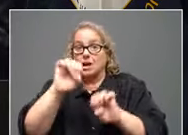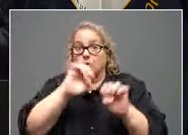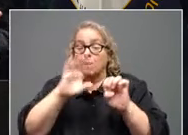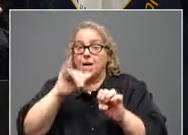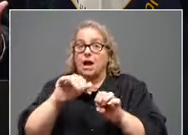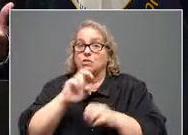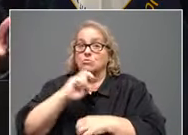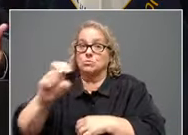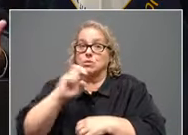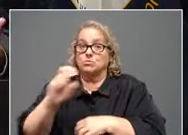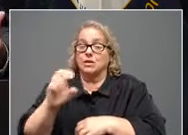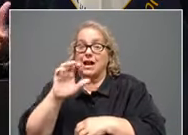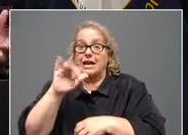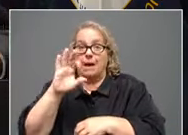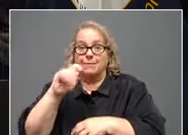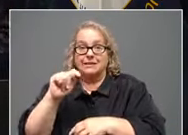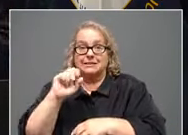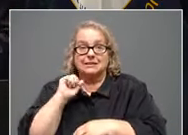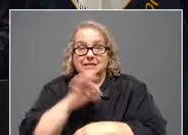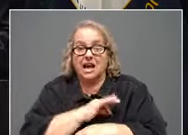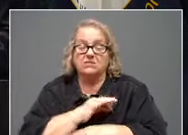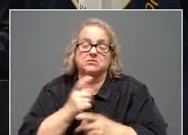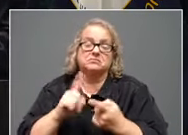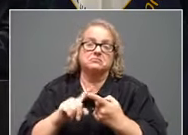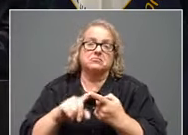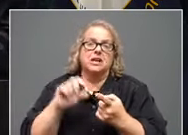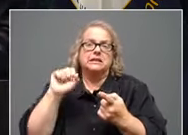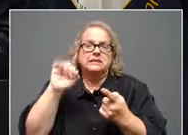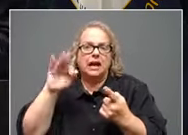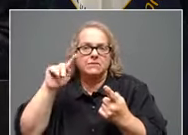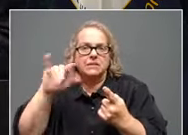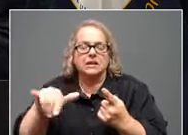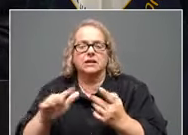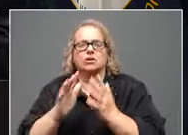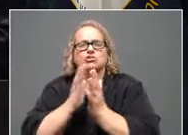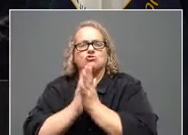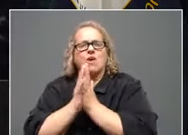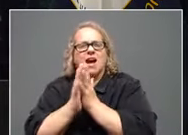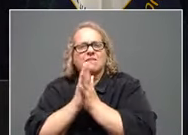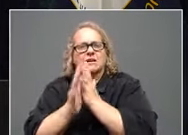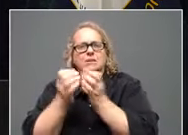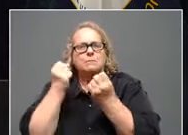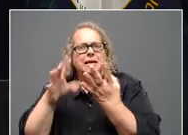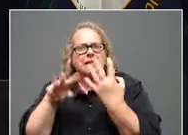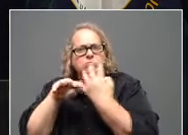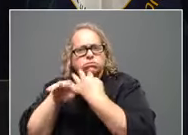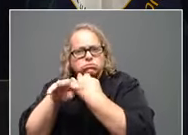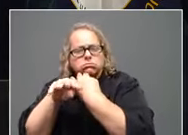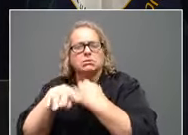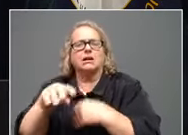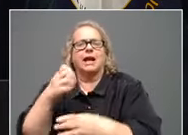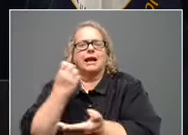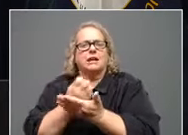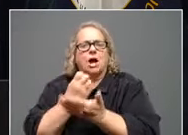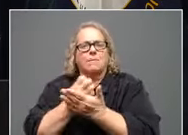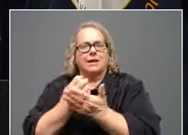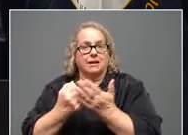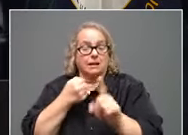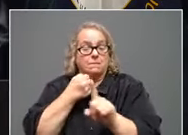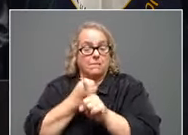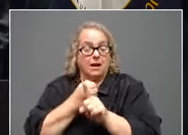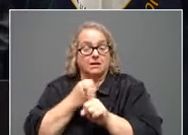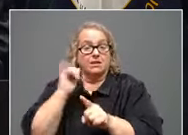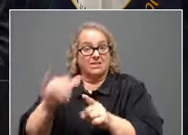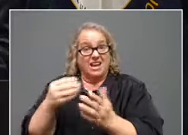and they include things like safety, traffic volume, and economic impact. Local governments then apply for the funding from the Department